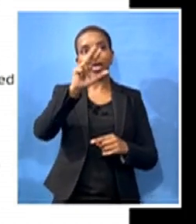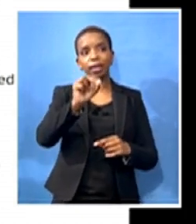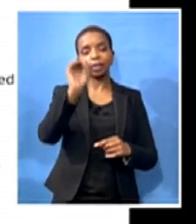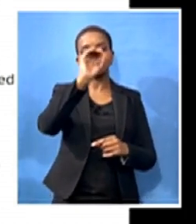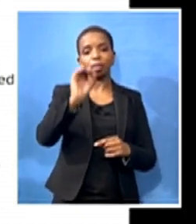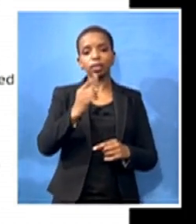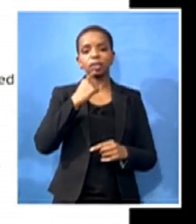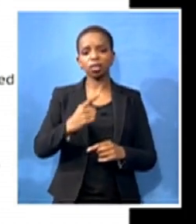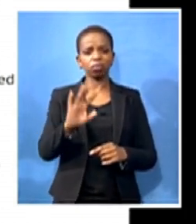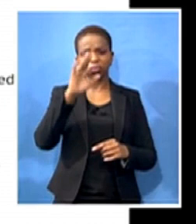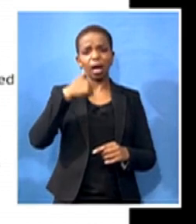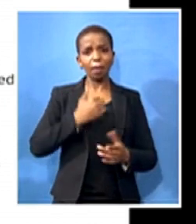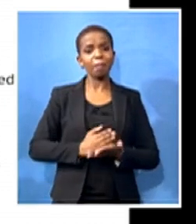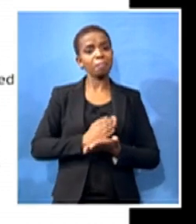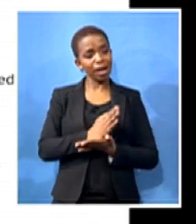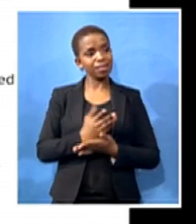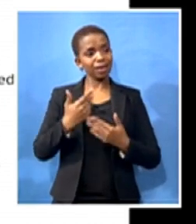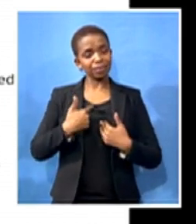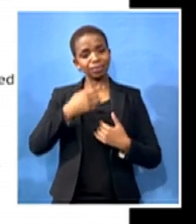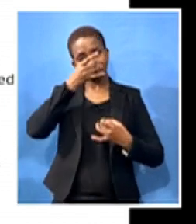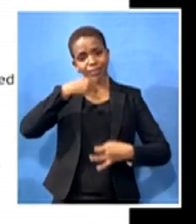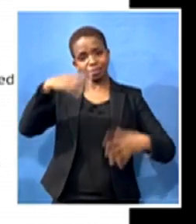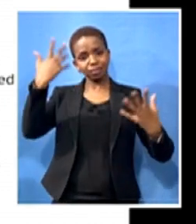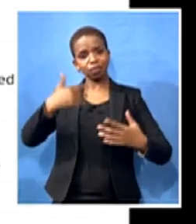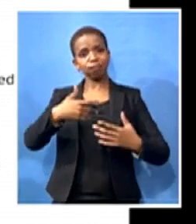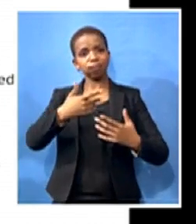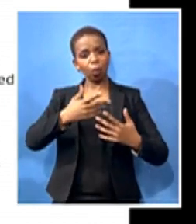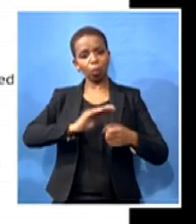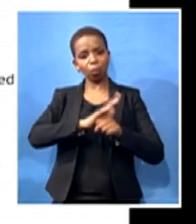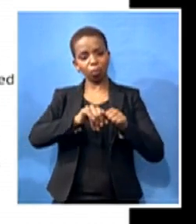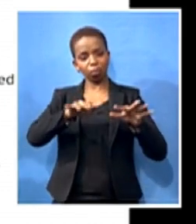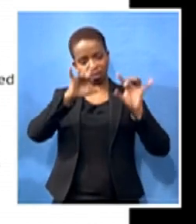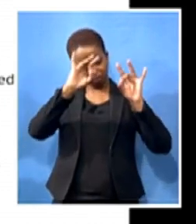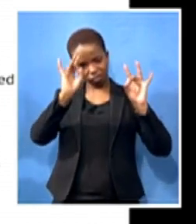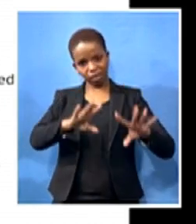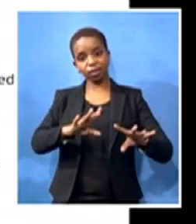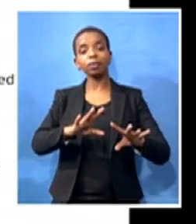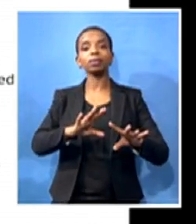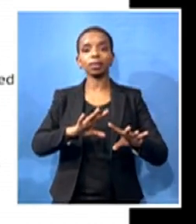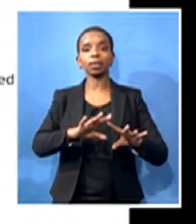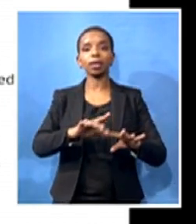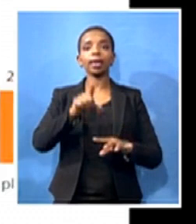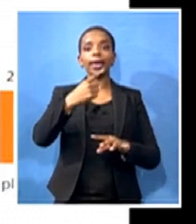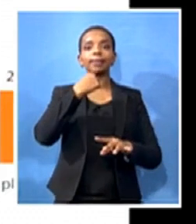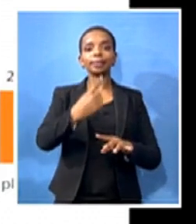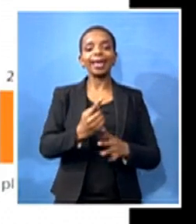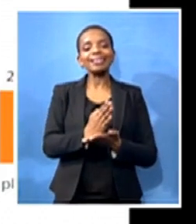the spread of COVID-19. This is some human rights, not all. Next slide.